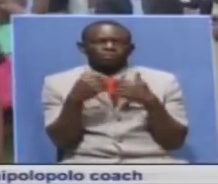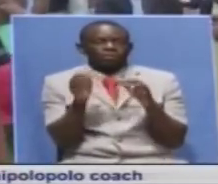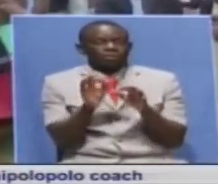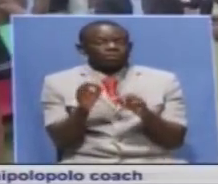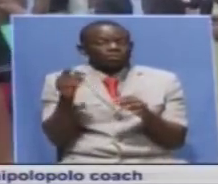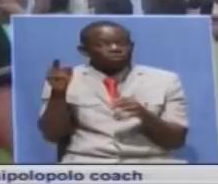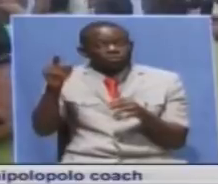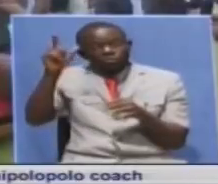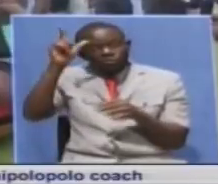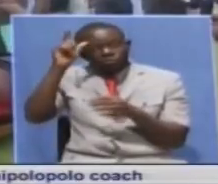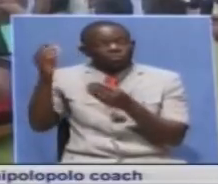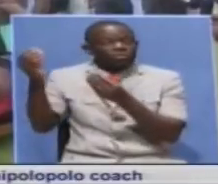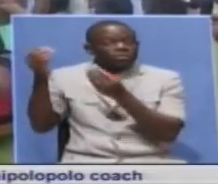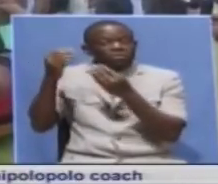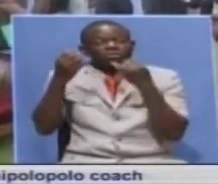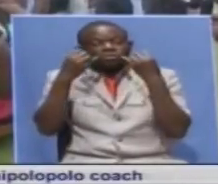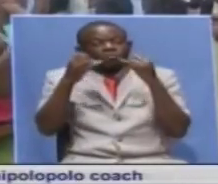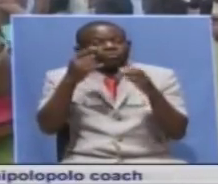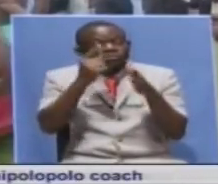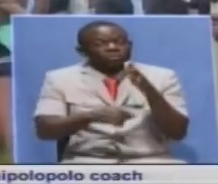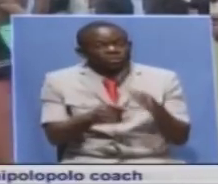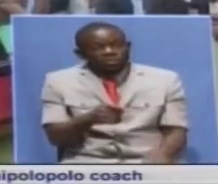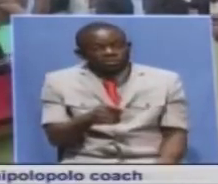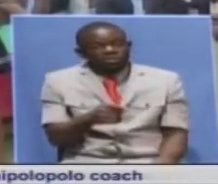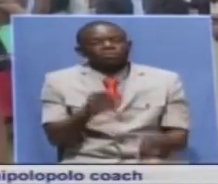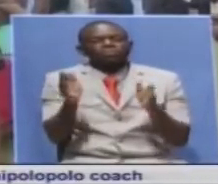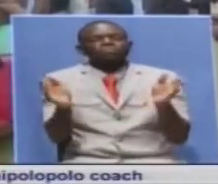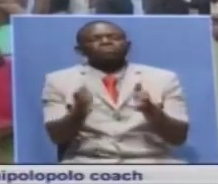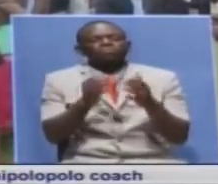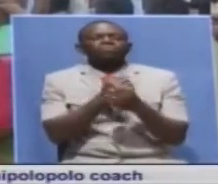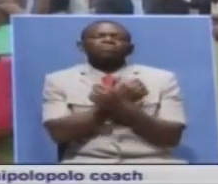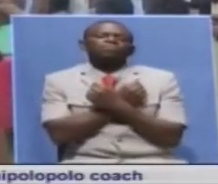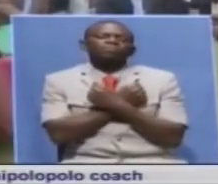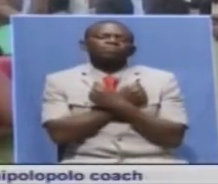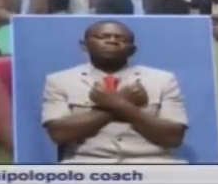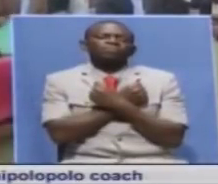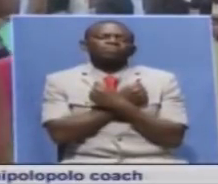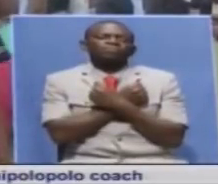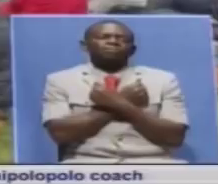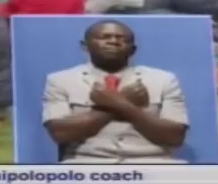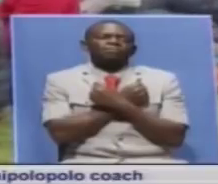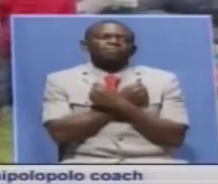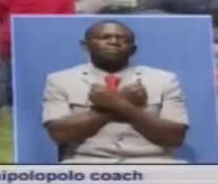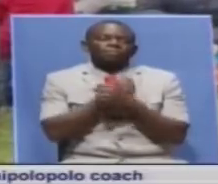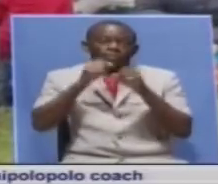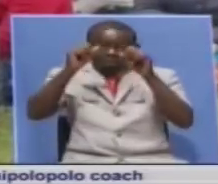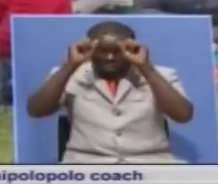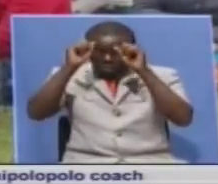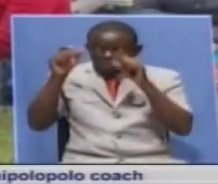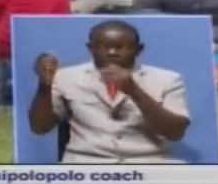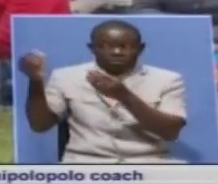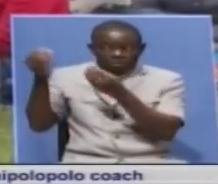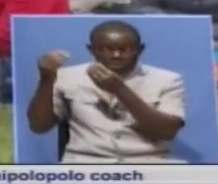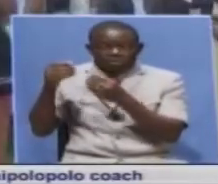to say here is very simple. It's a message of love. The President has told me, tell the people of Kabwe, especially the women